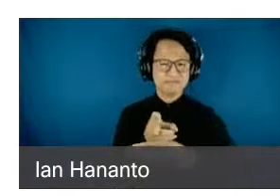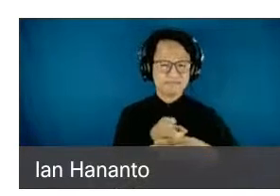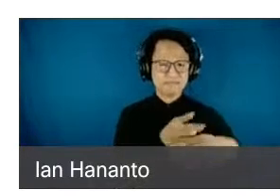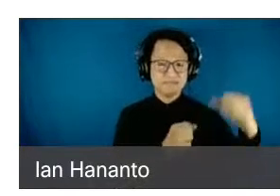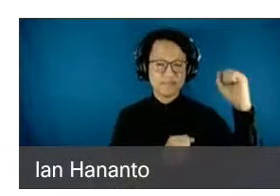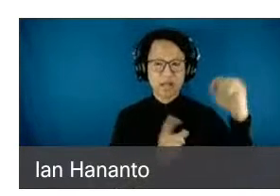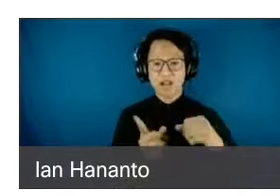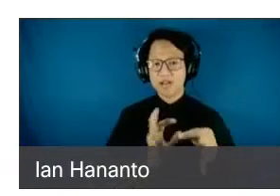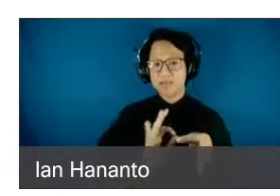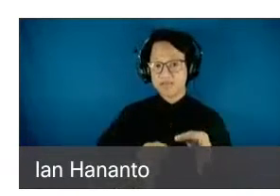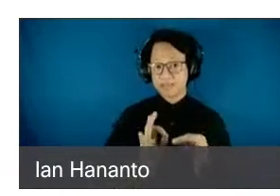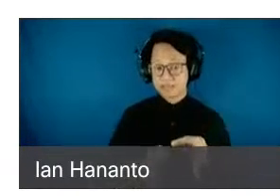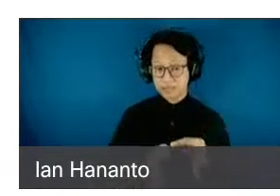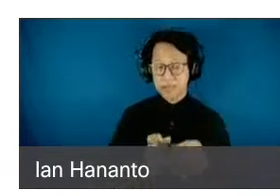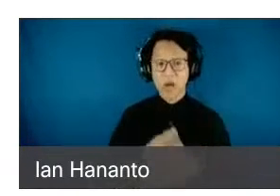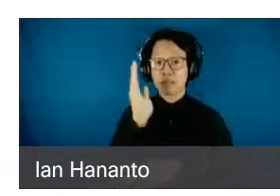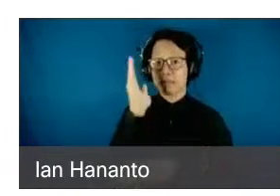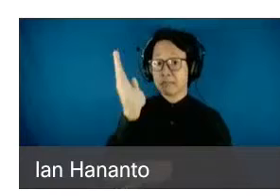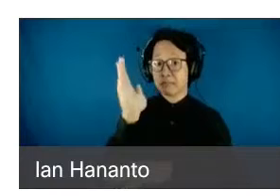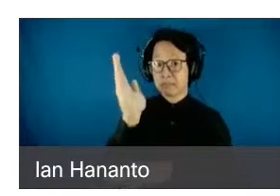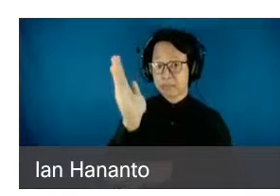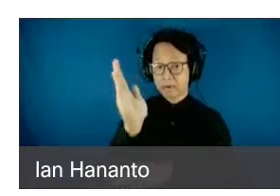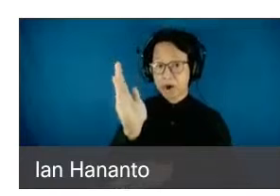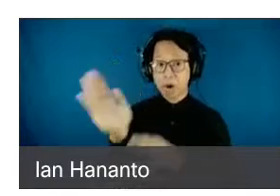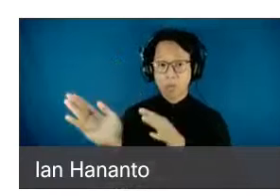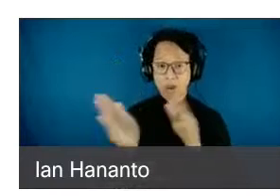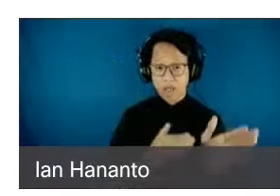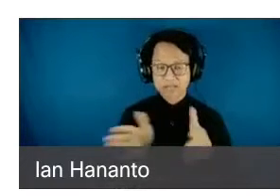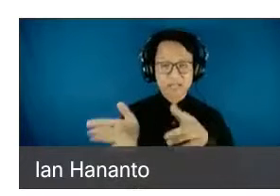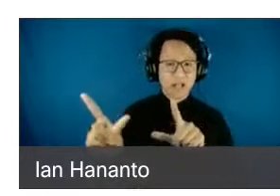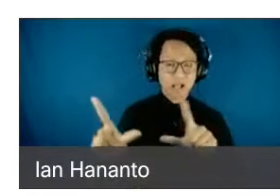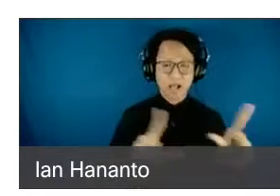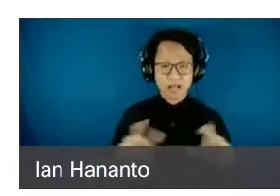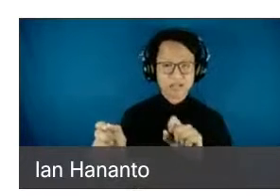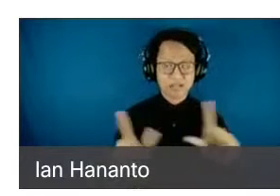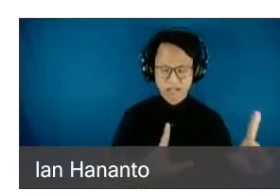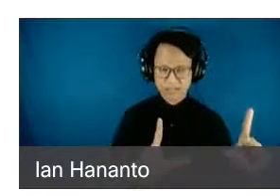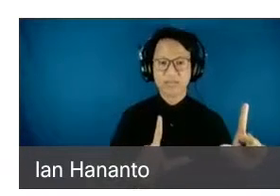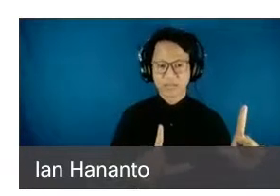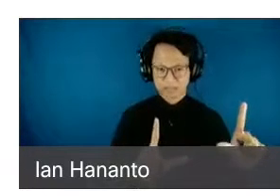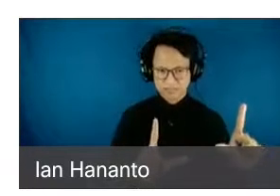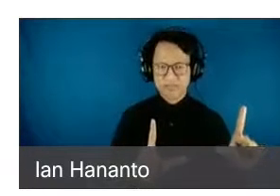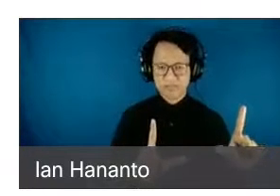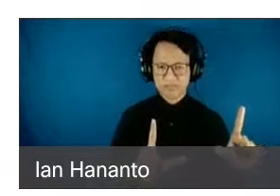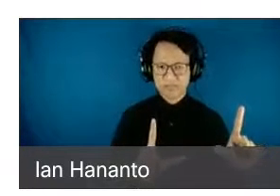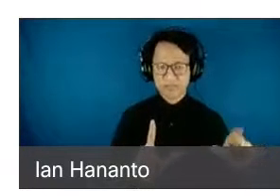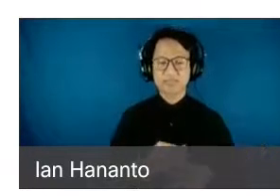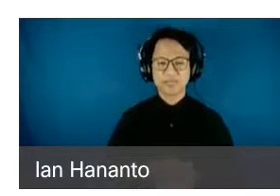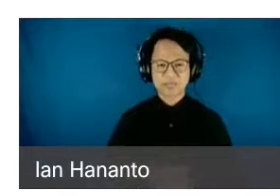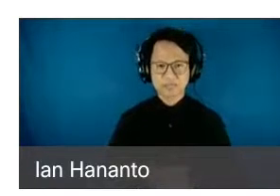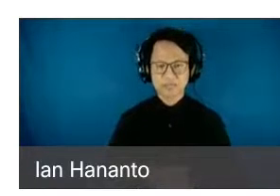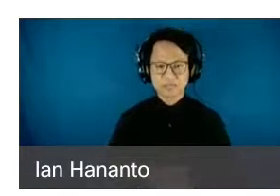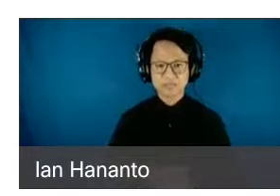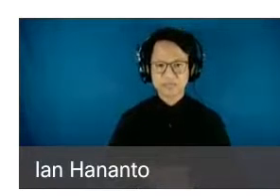will also, after each panelist presents slide by slide, we will be having in their language of choice, we will also be having